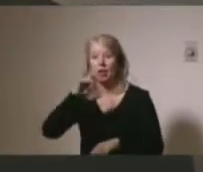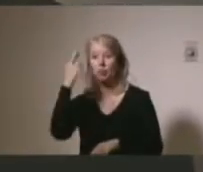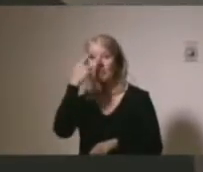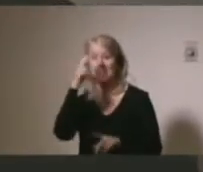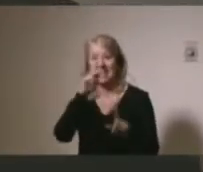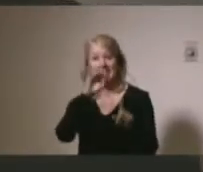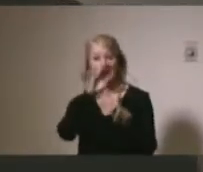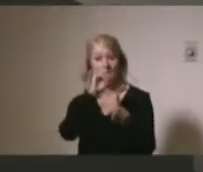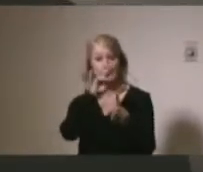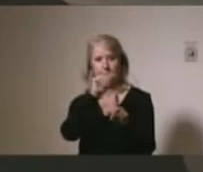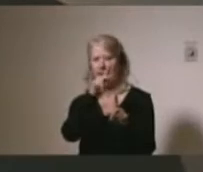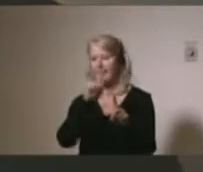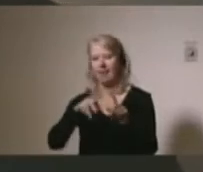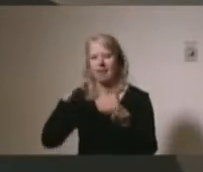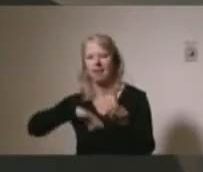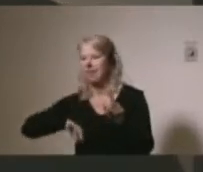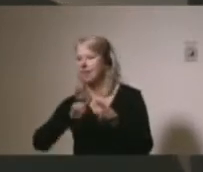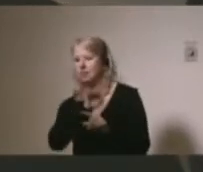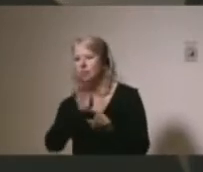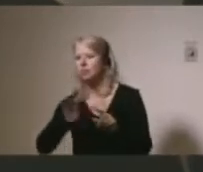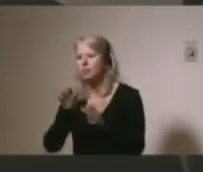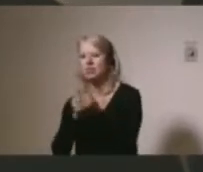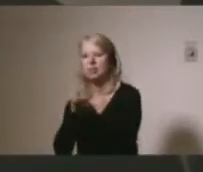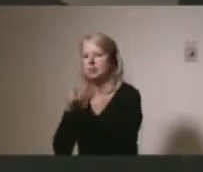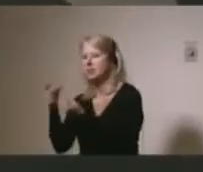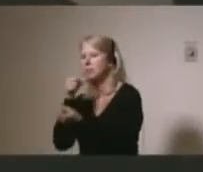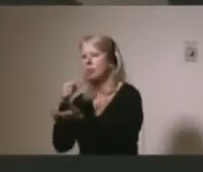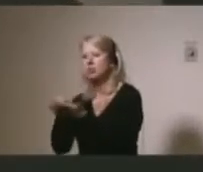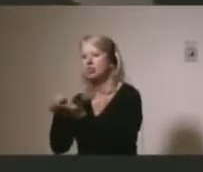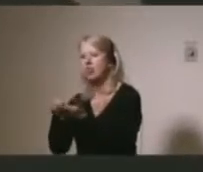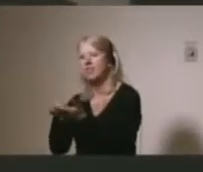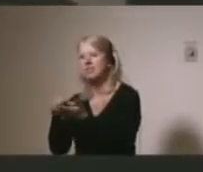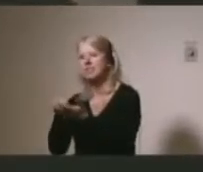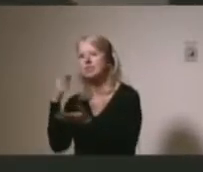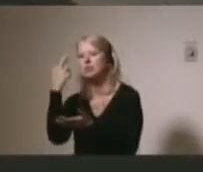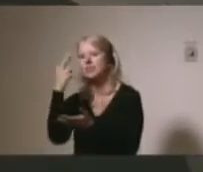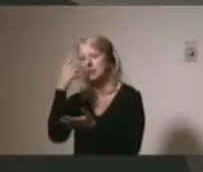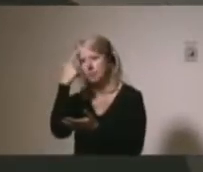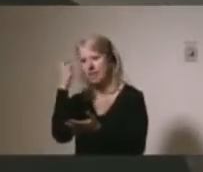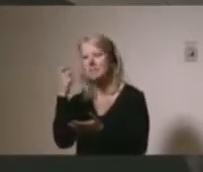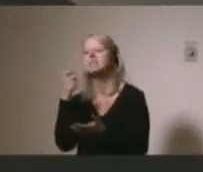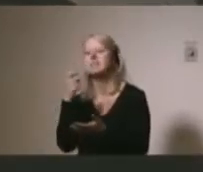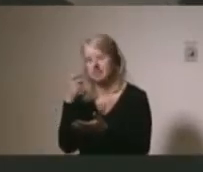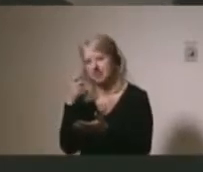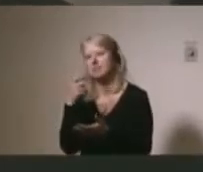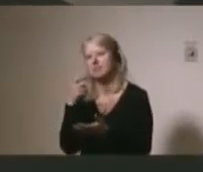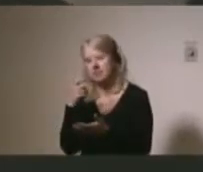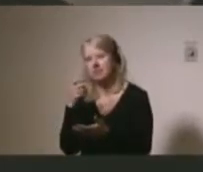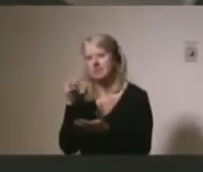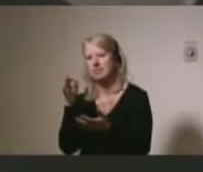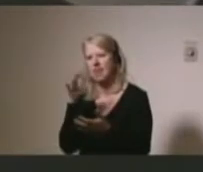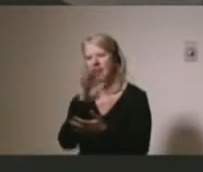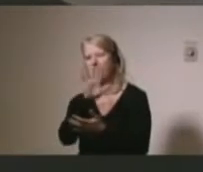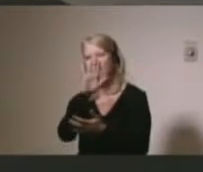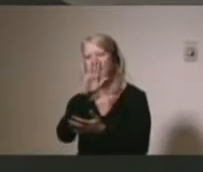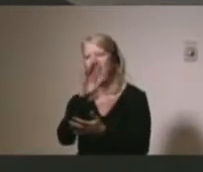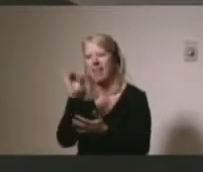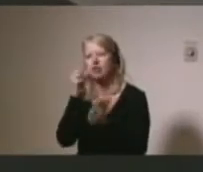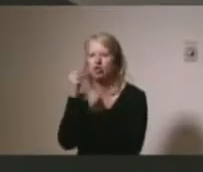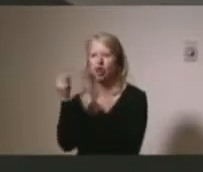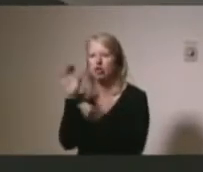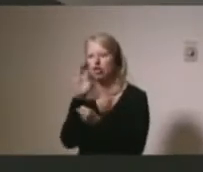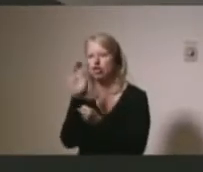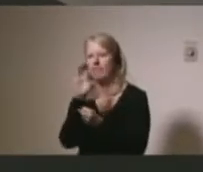be used to subsidize the operations of the post office is actually because of the right-wing policies which have